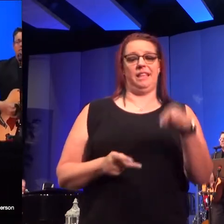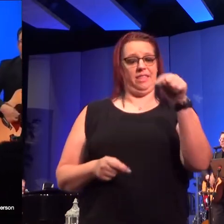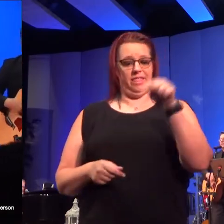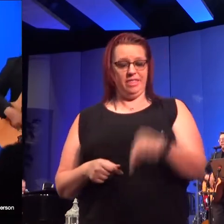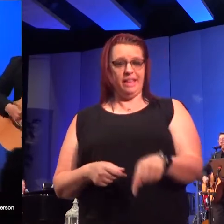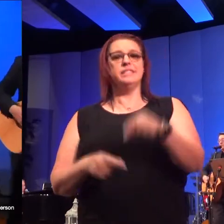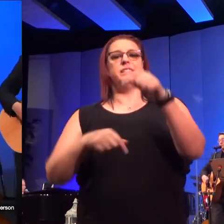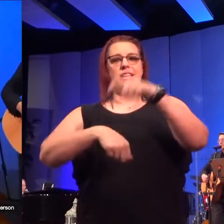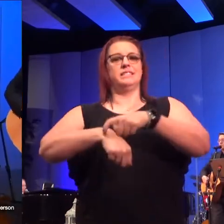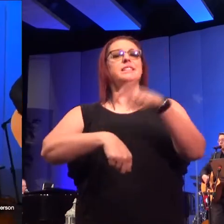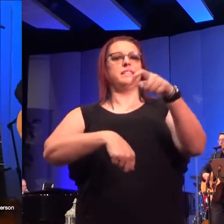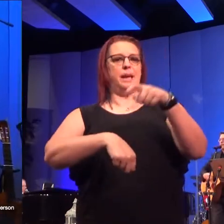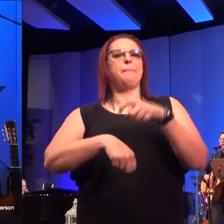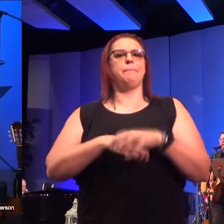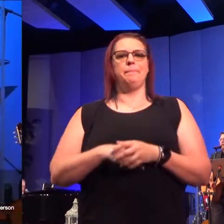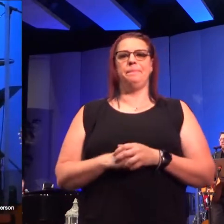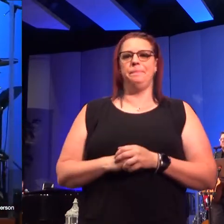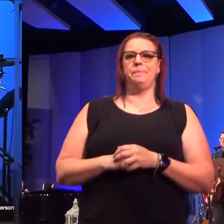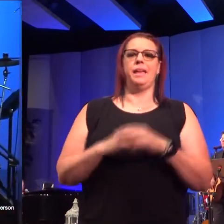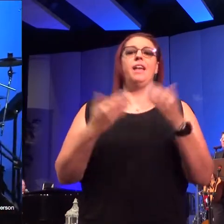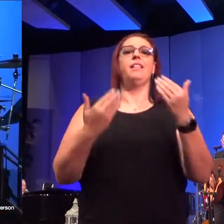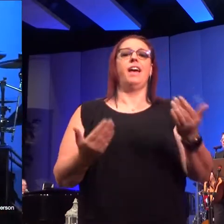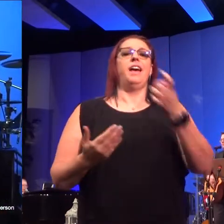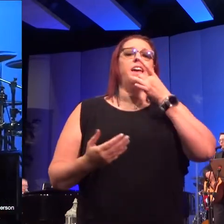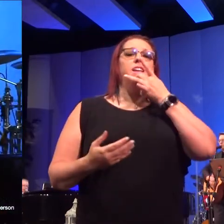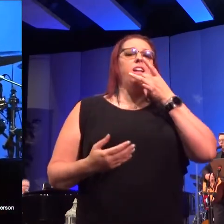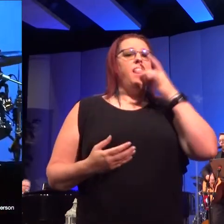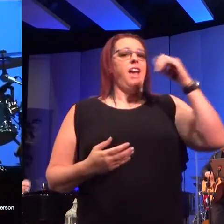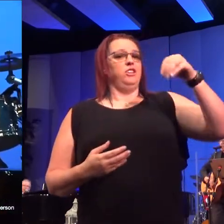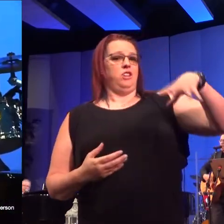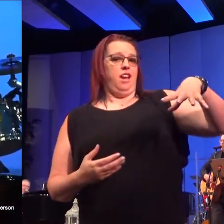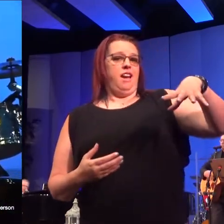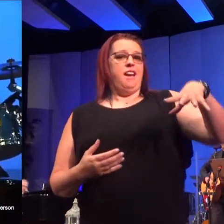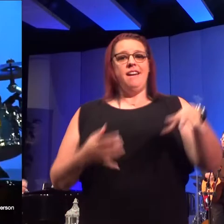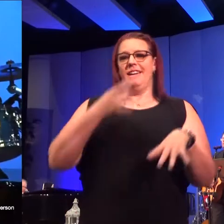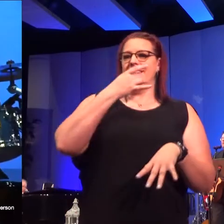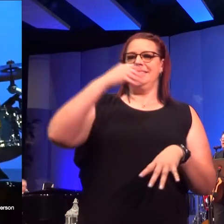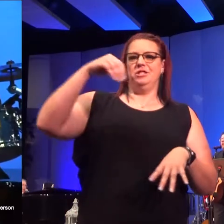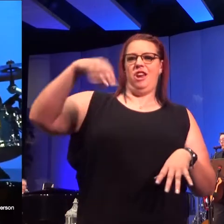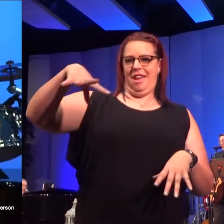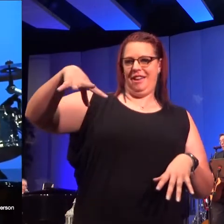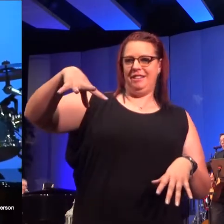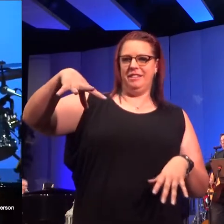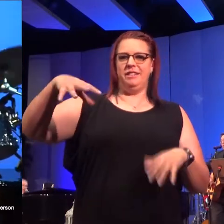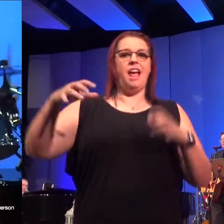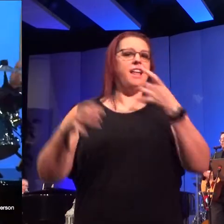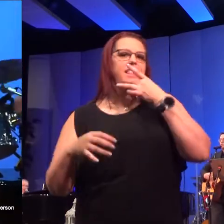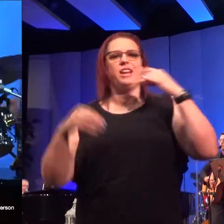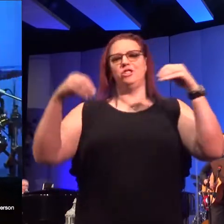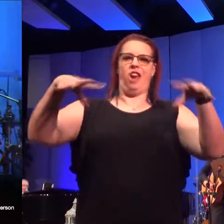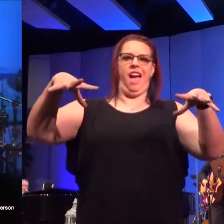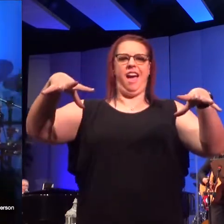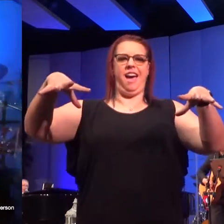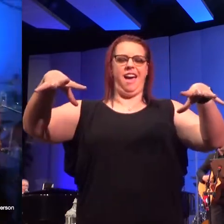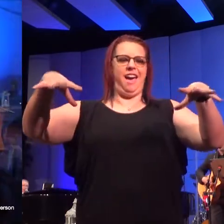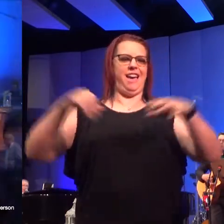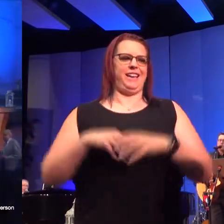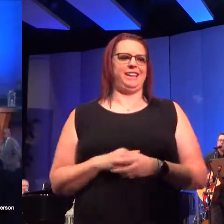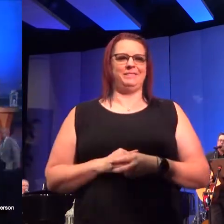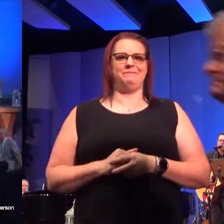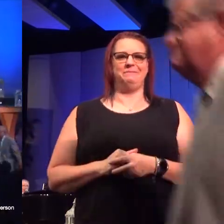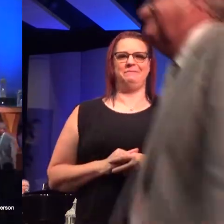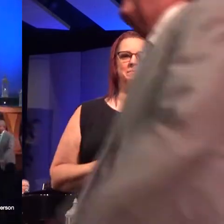This is the time. Let it shine. Let it shine. Let it